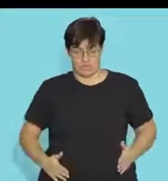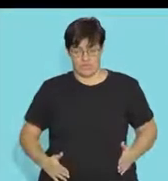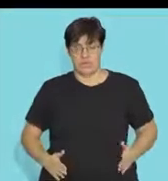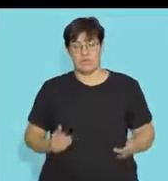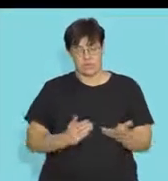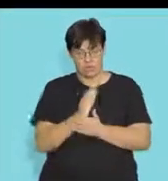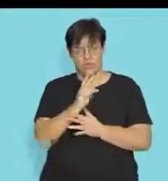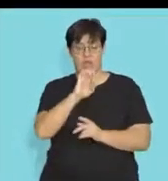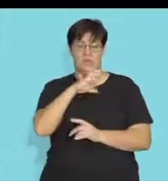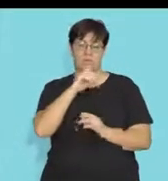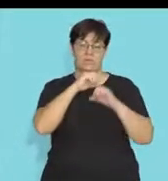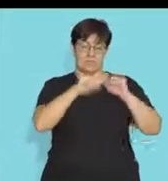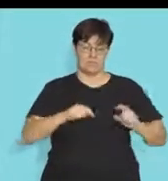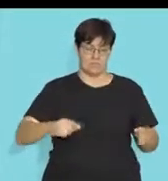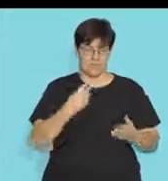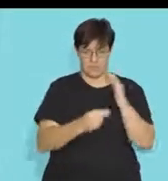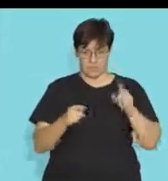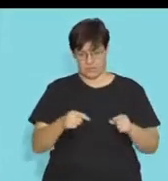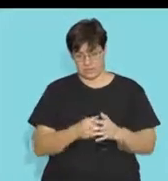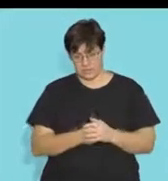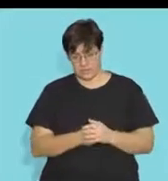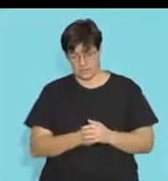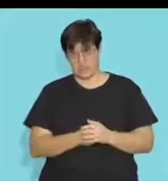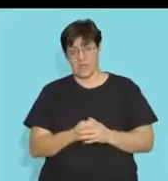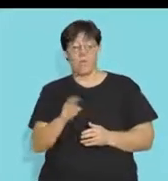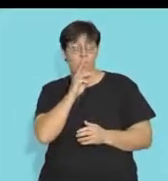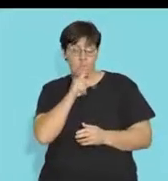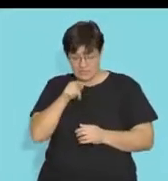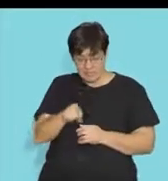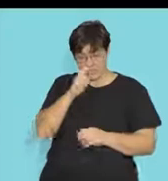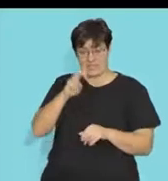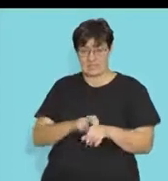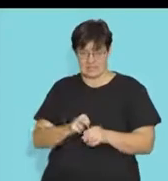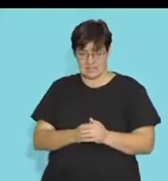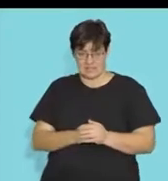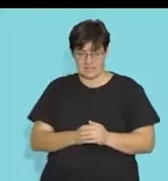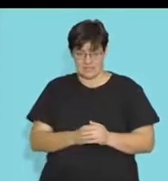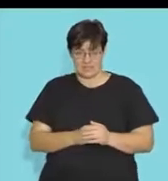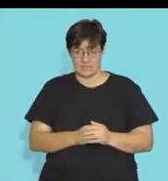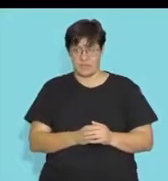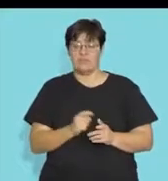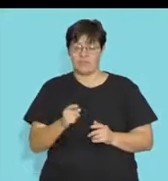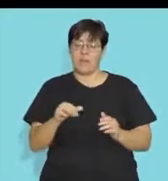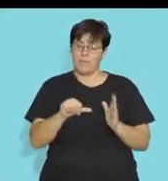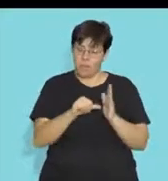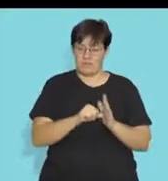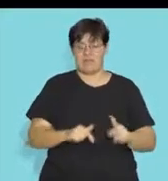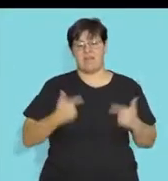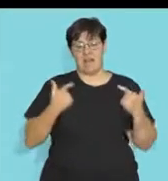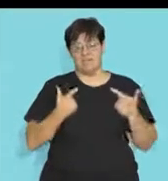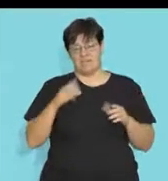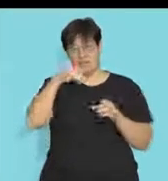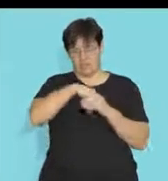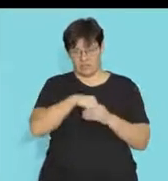organisms and the ecosystem. Water is also required by organisms, and this is an important component of